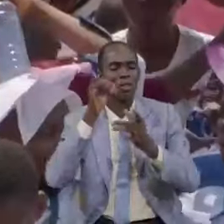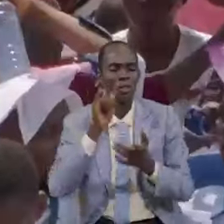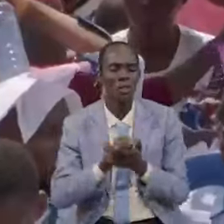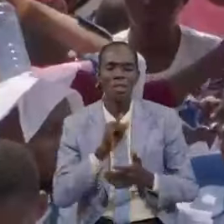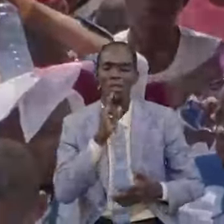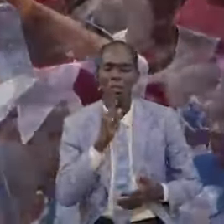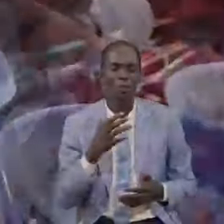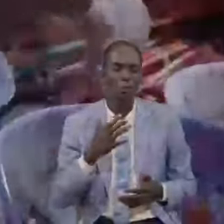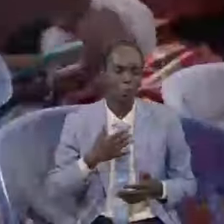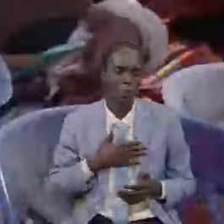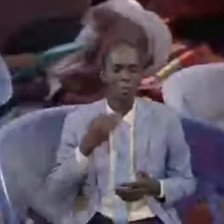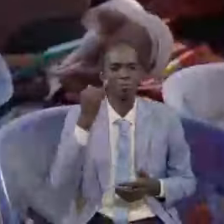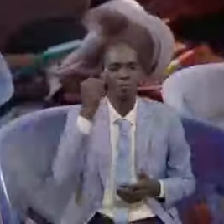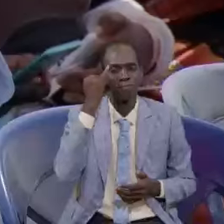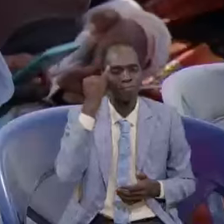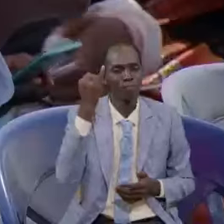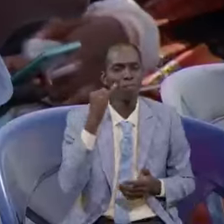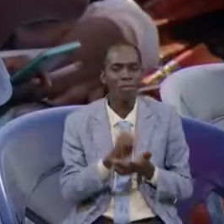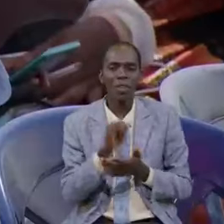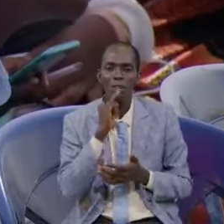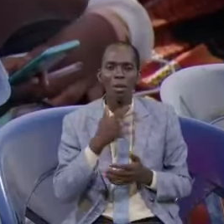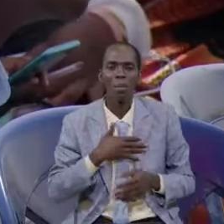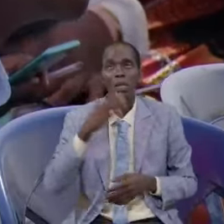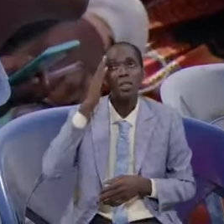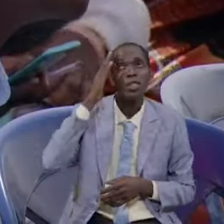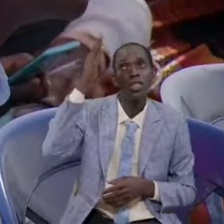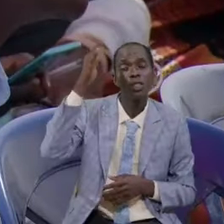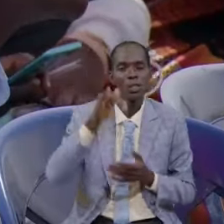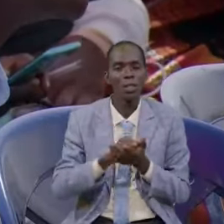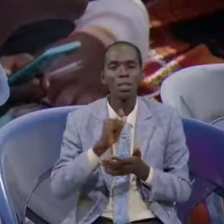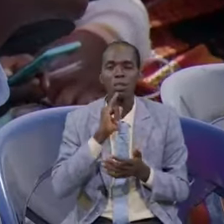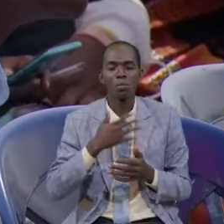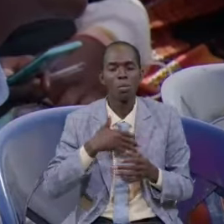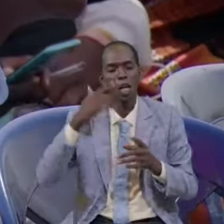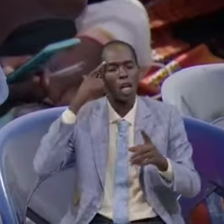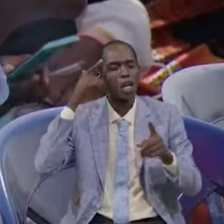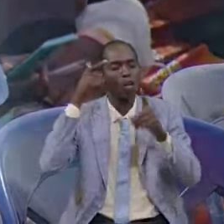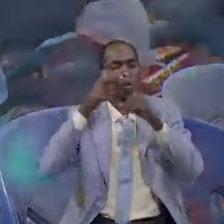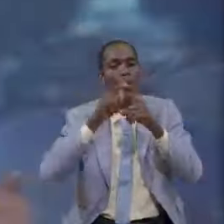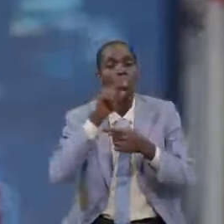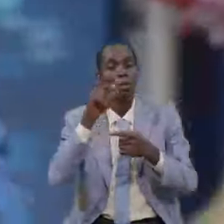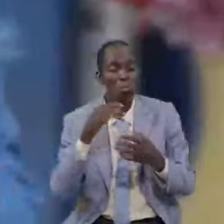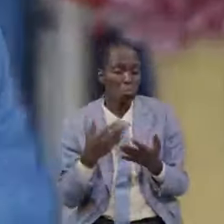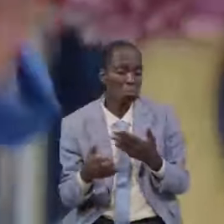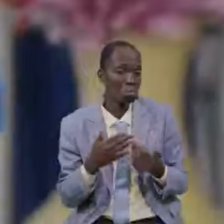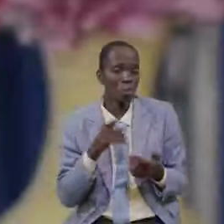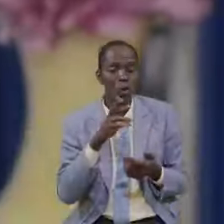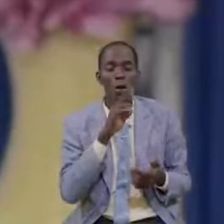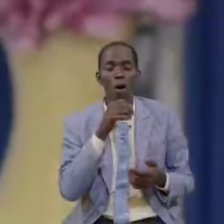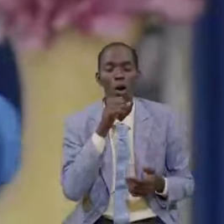destination. That's the goal I want to reach. Even when you're an older person, you still need to have a goal.